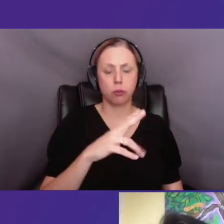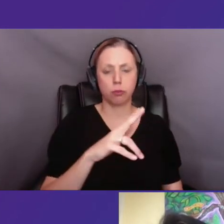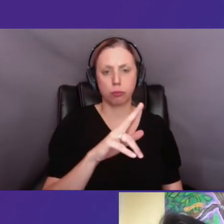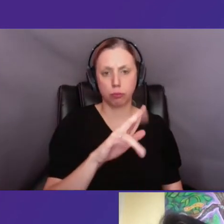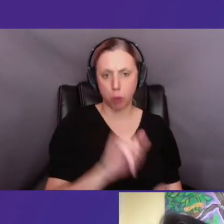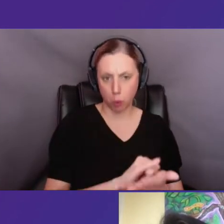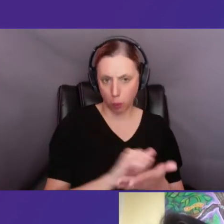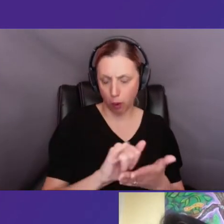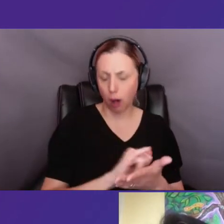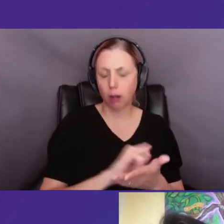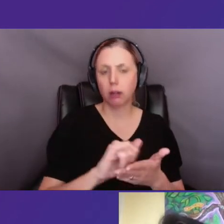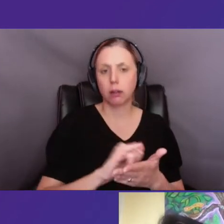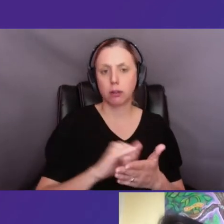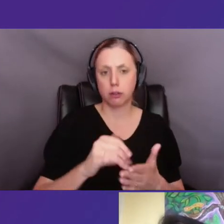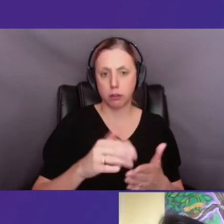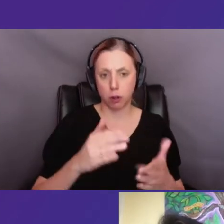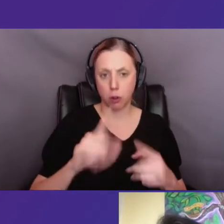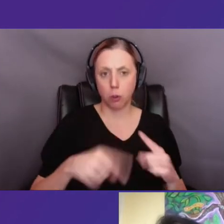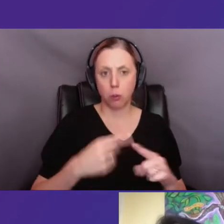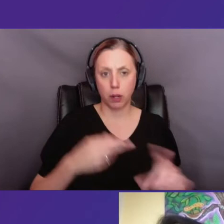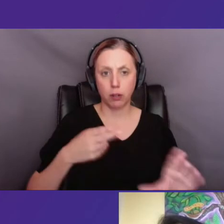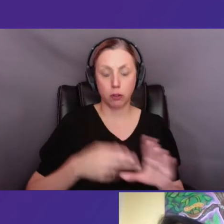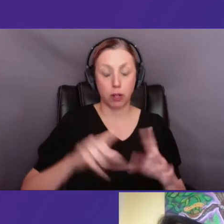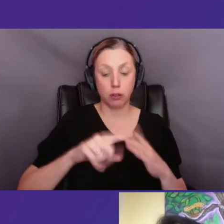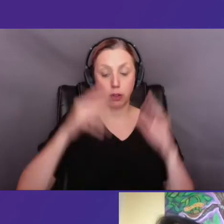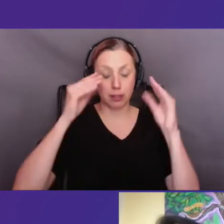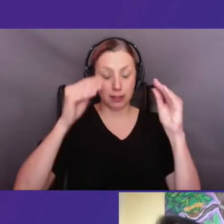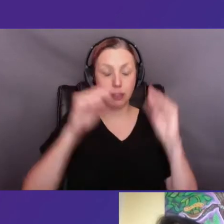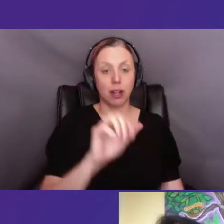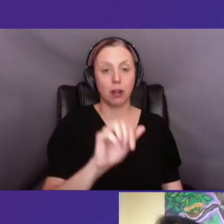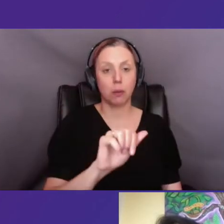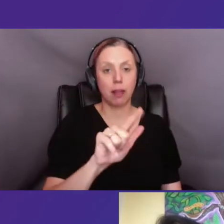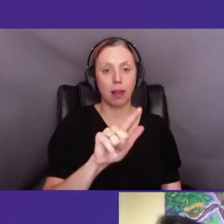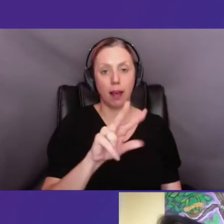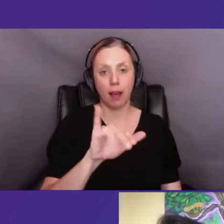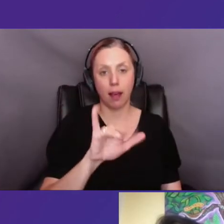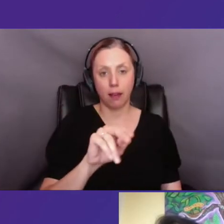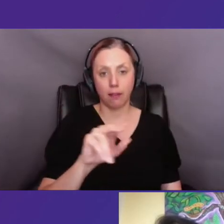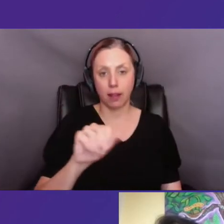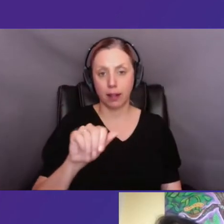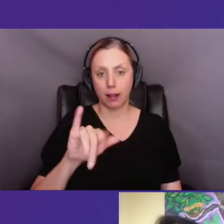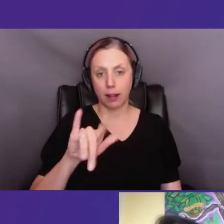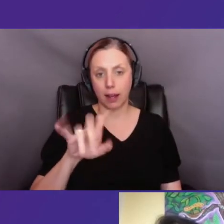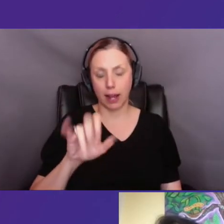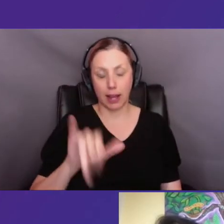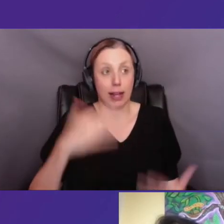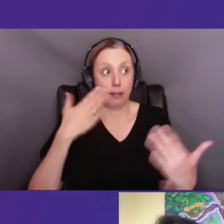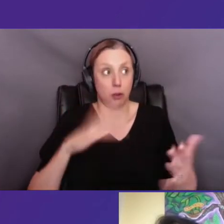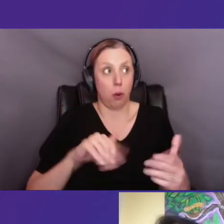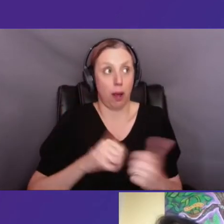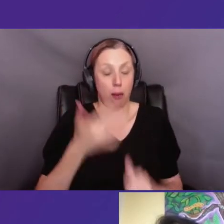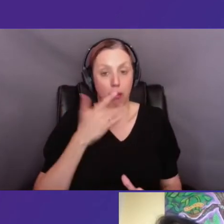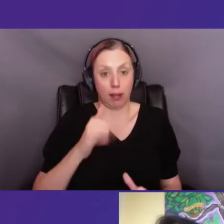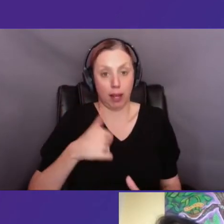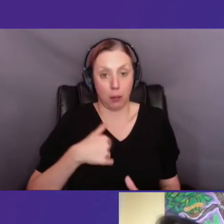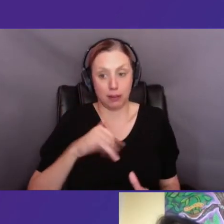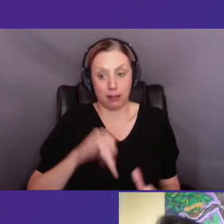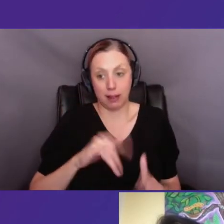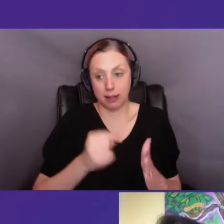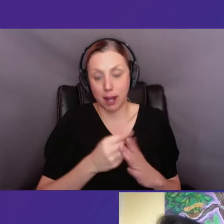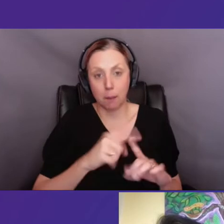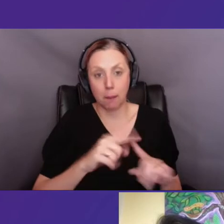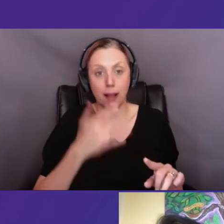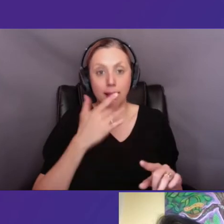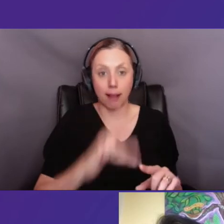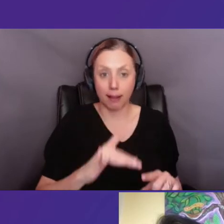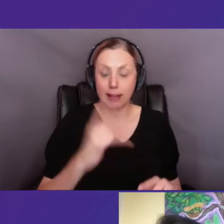to start teaching with the Alvin Ailey School. I did not realize how fortunate I was, but luck had something